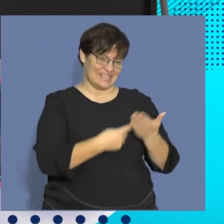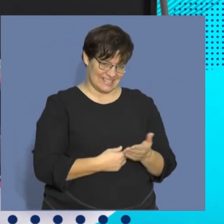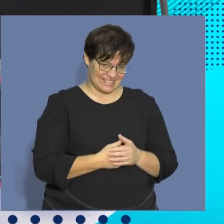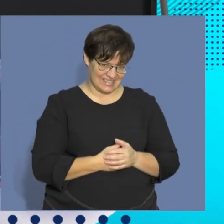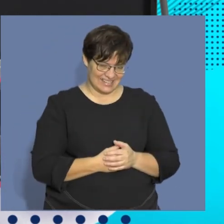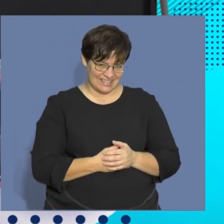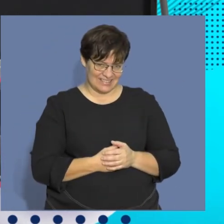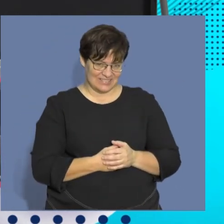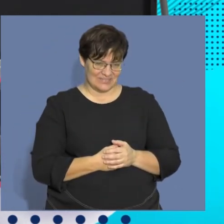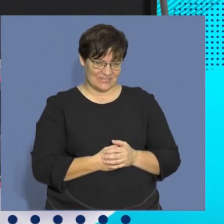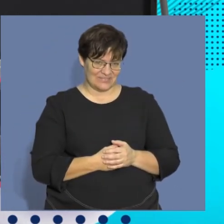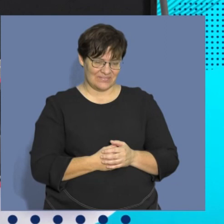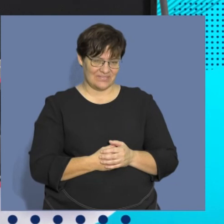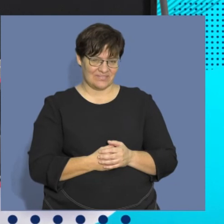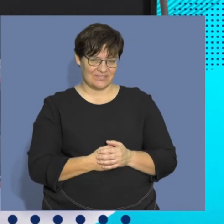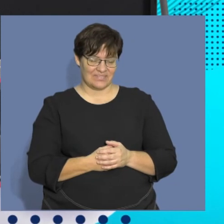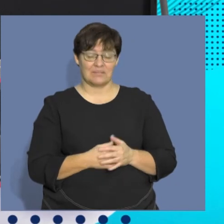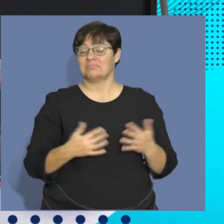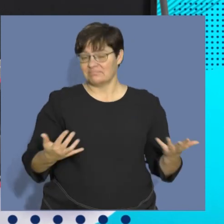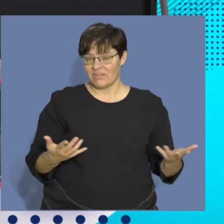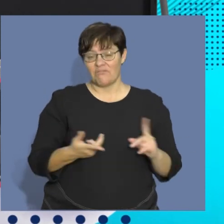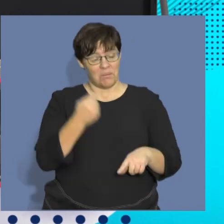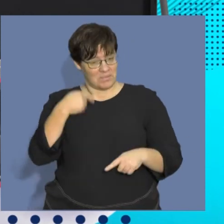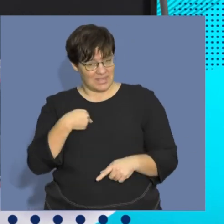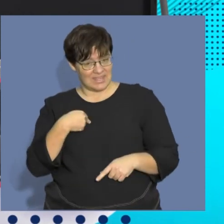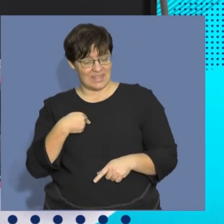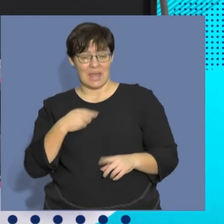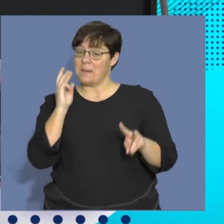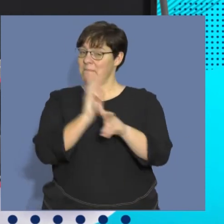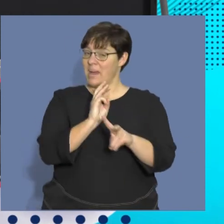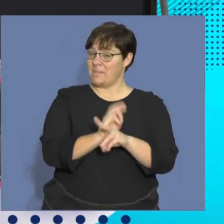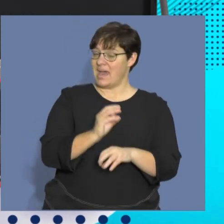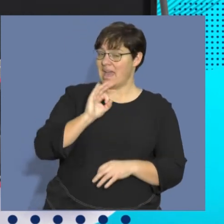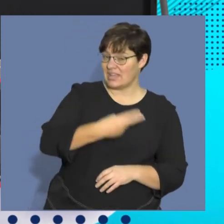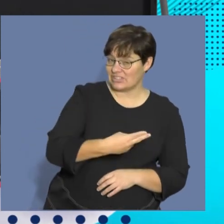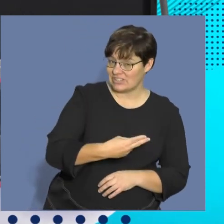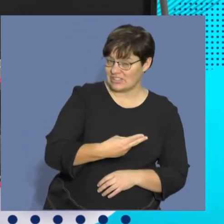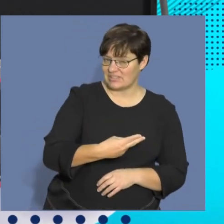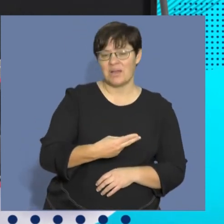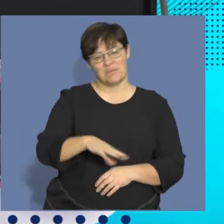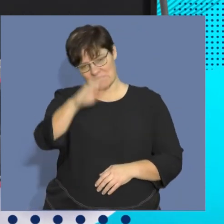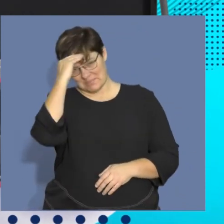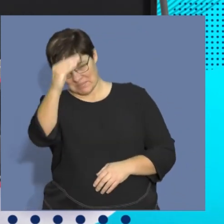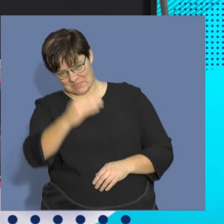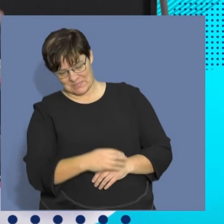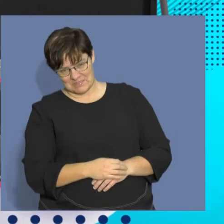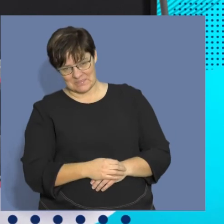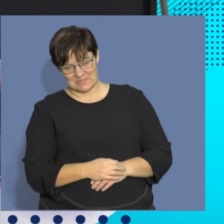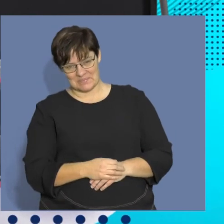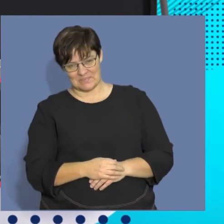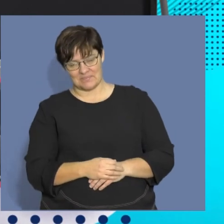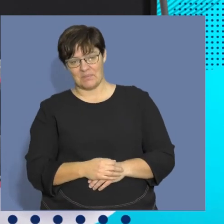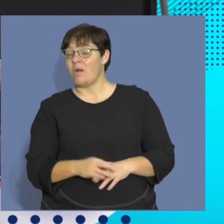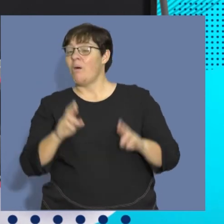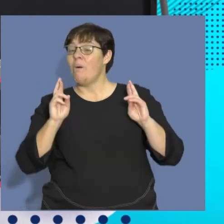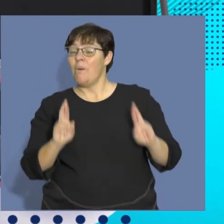got still things to look forward to in upcoming lessons. But from me, Mama H, I'm going